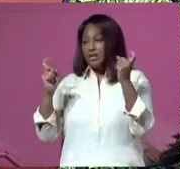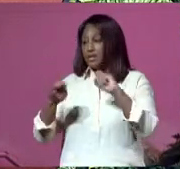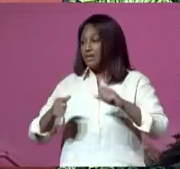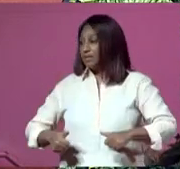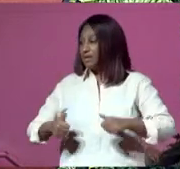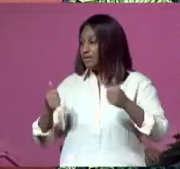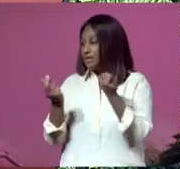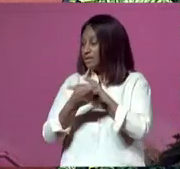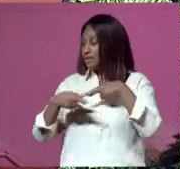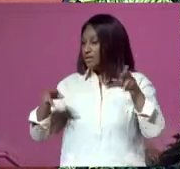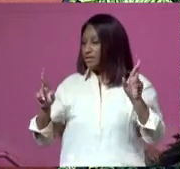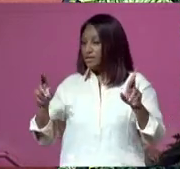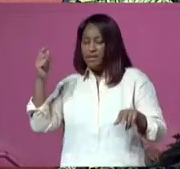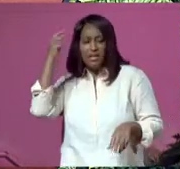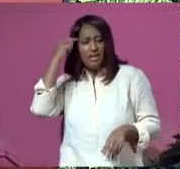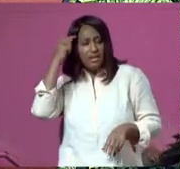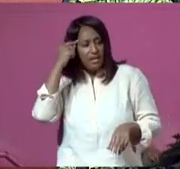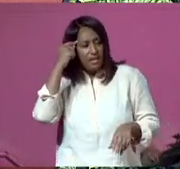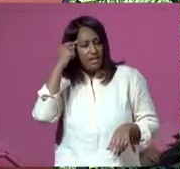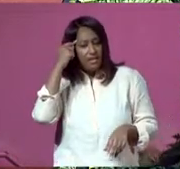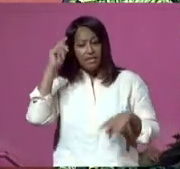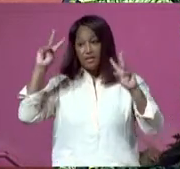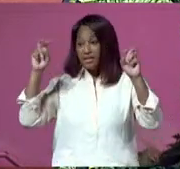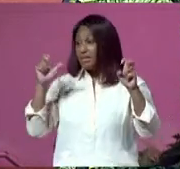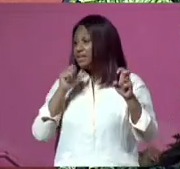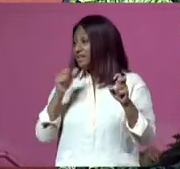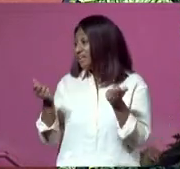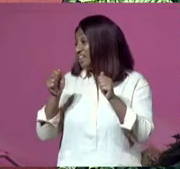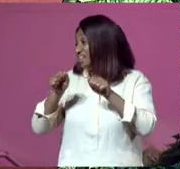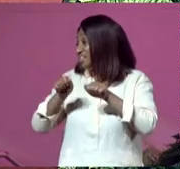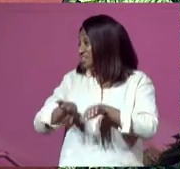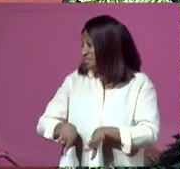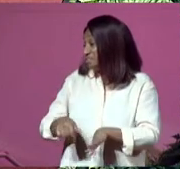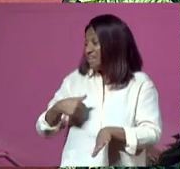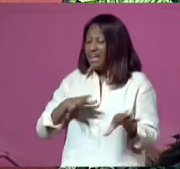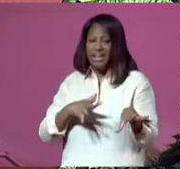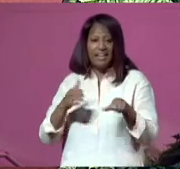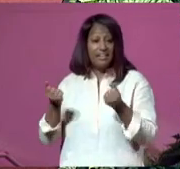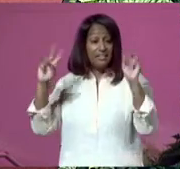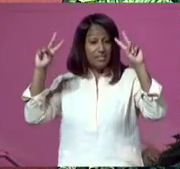thought in our minds. I didn't lose it, I left it.